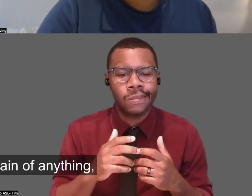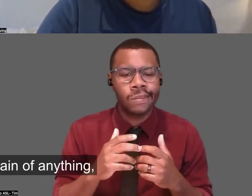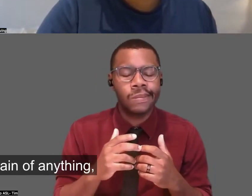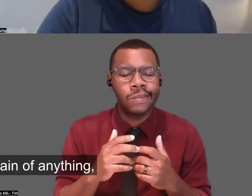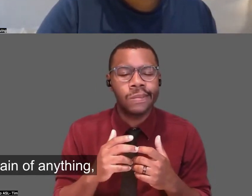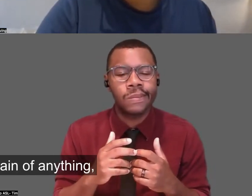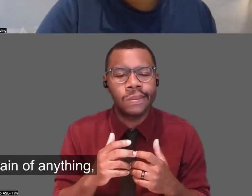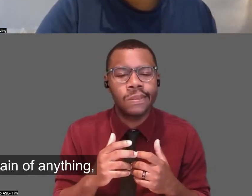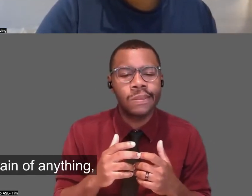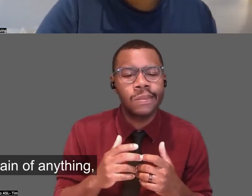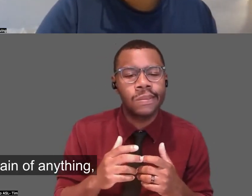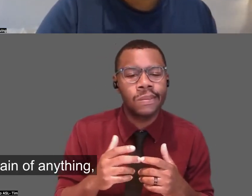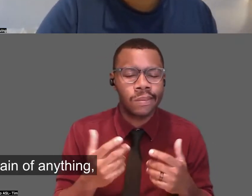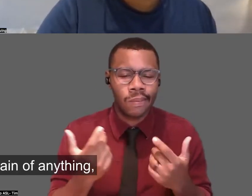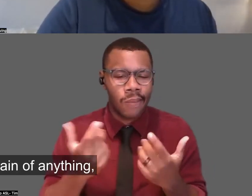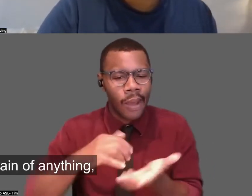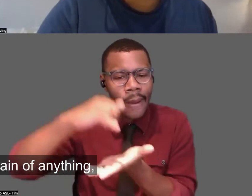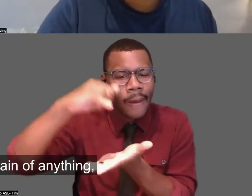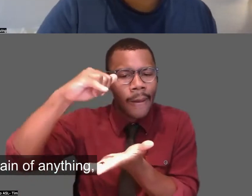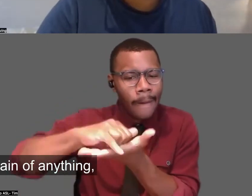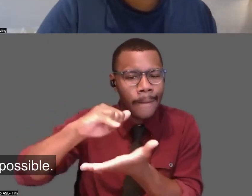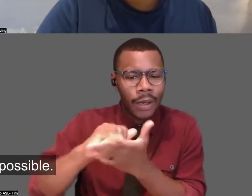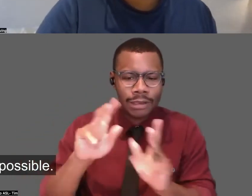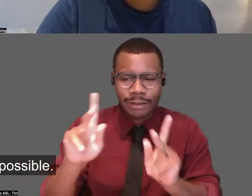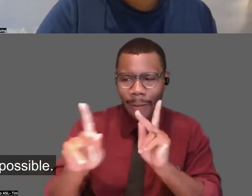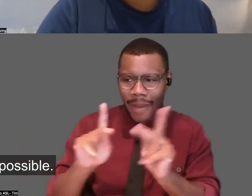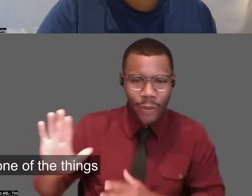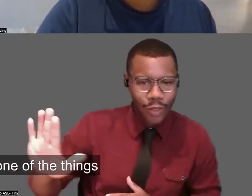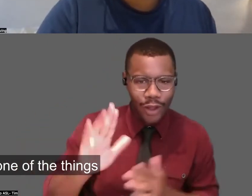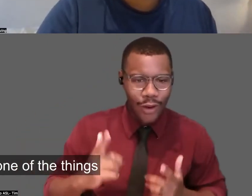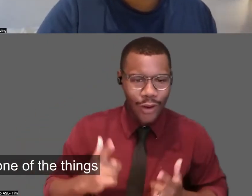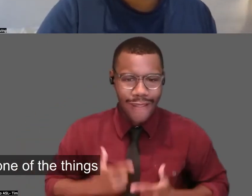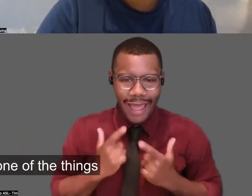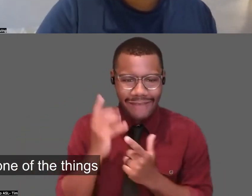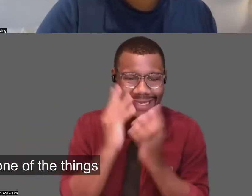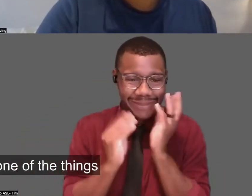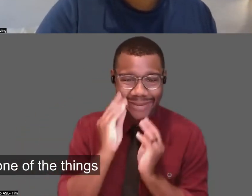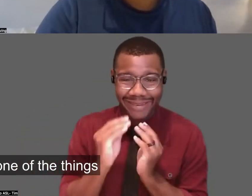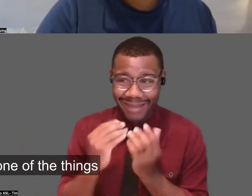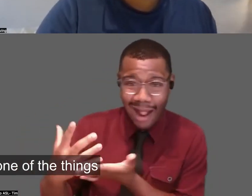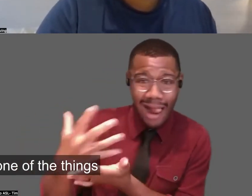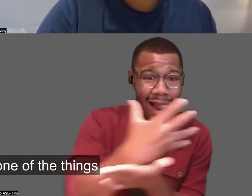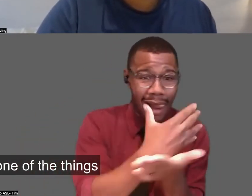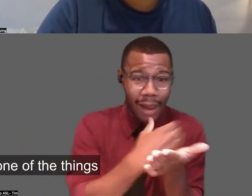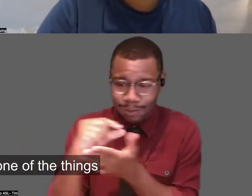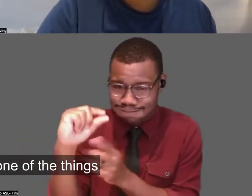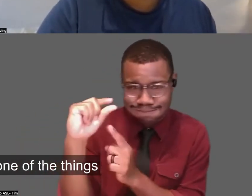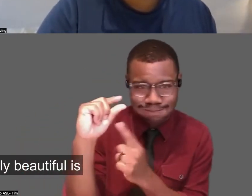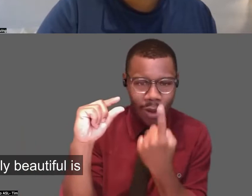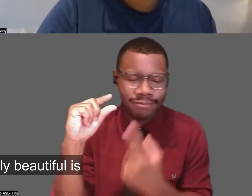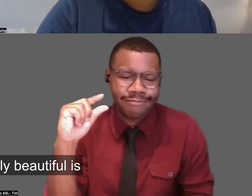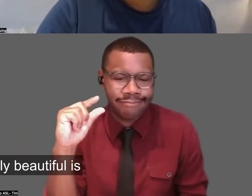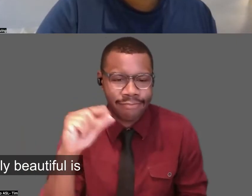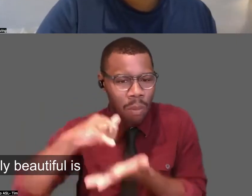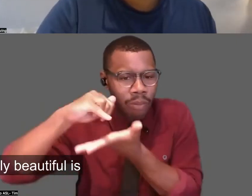like grain of anything. That's just impossible. And so, one of the things